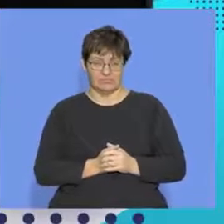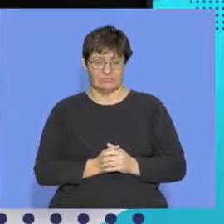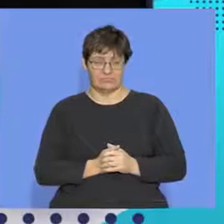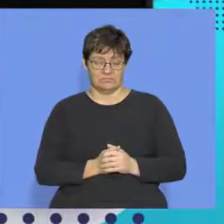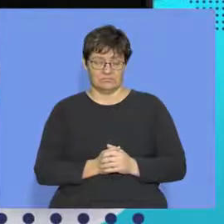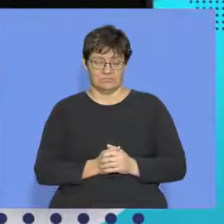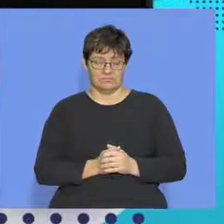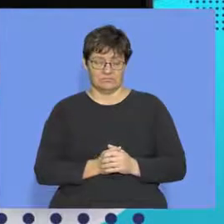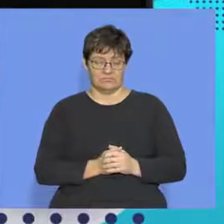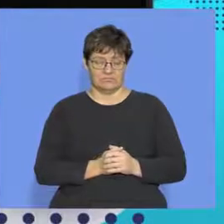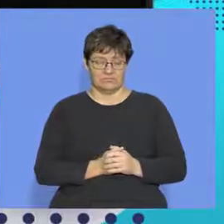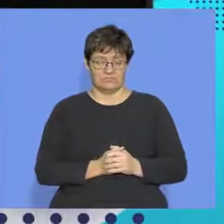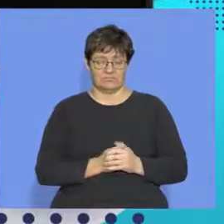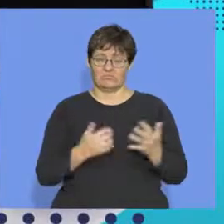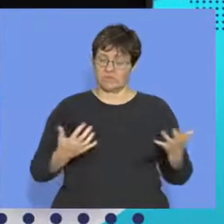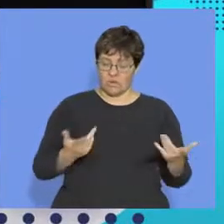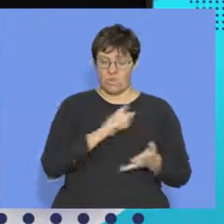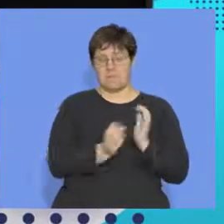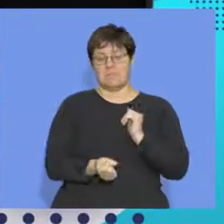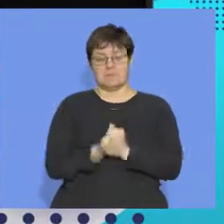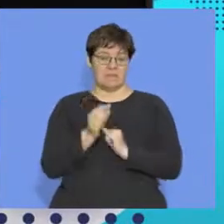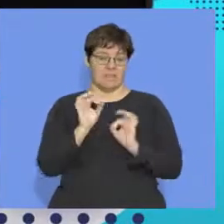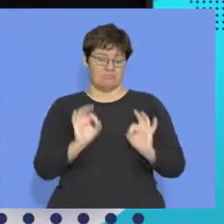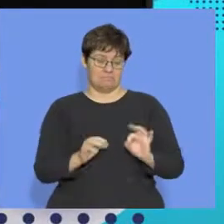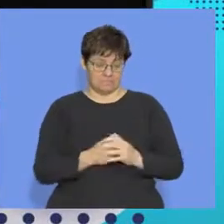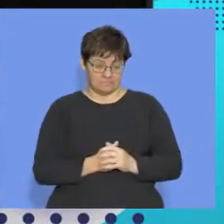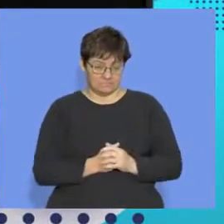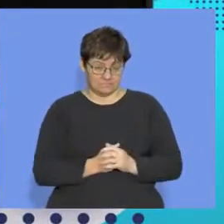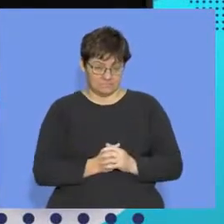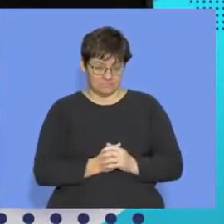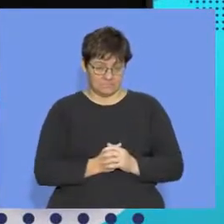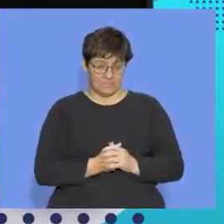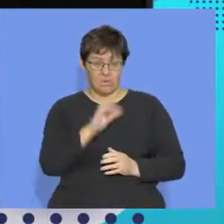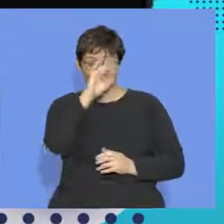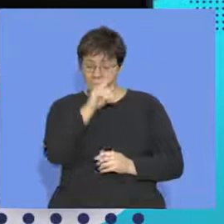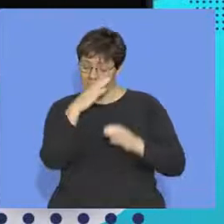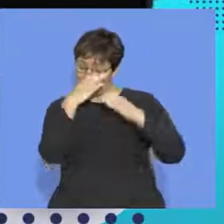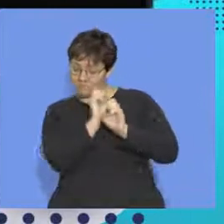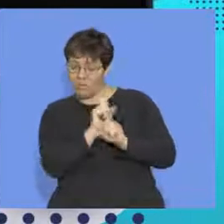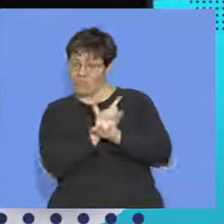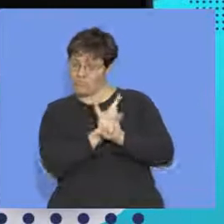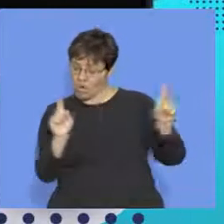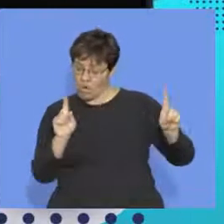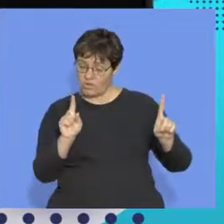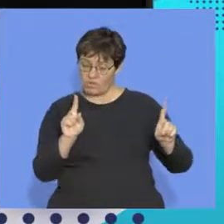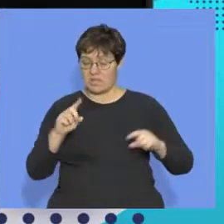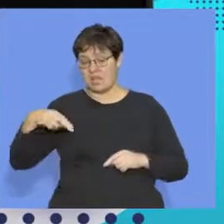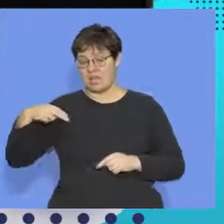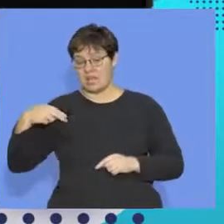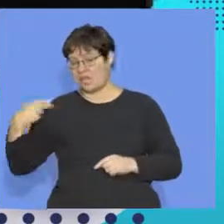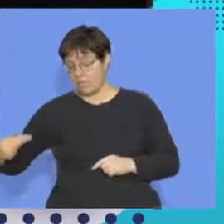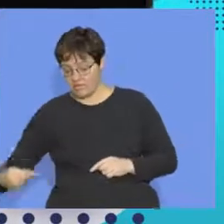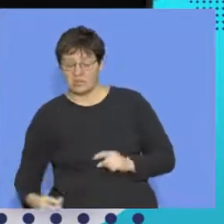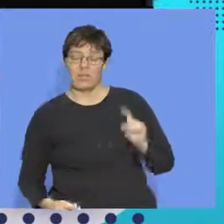and repetition is not allowed. Okay? Just remember to pay attention. Repetition allowed